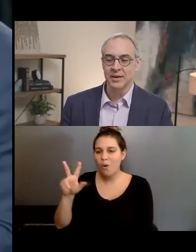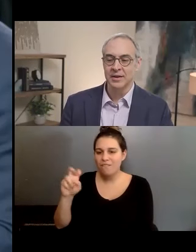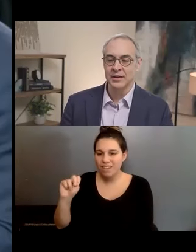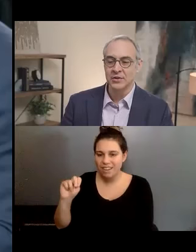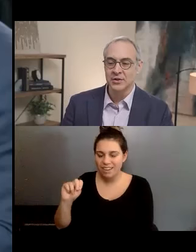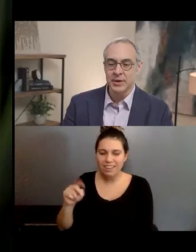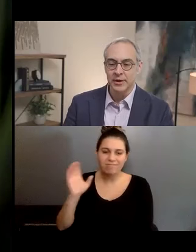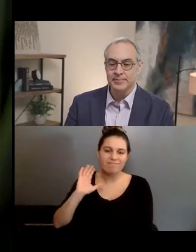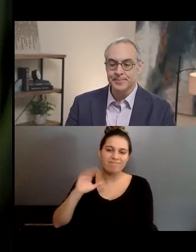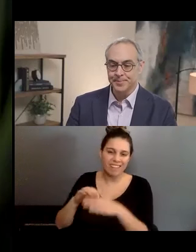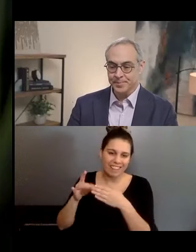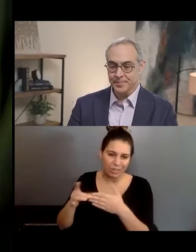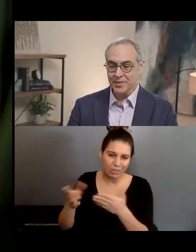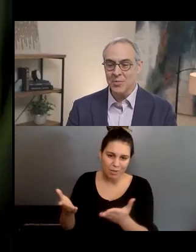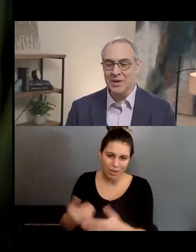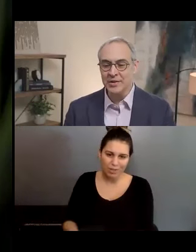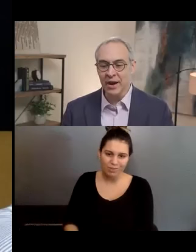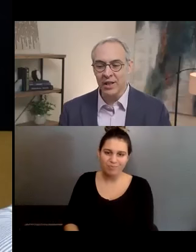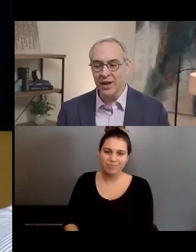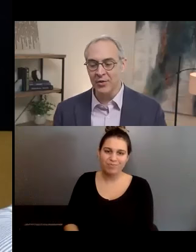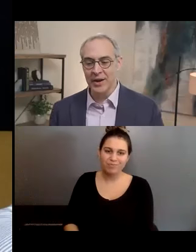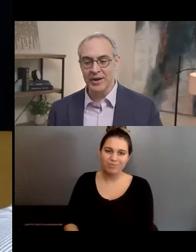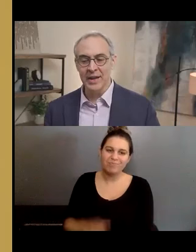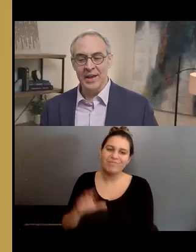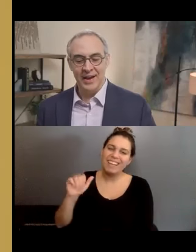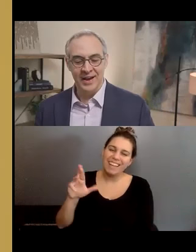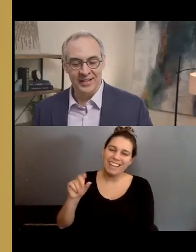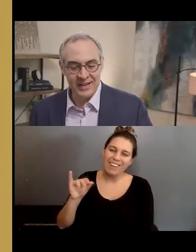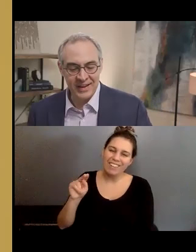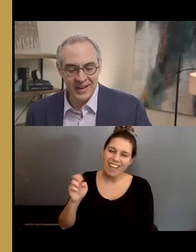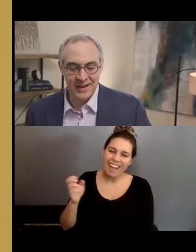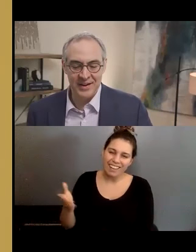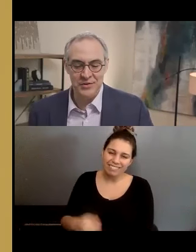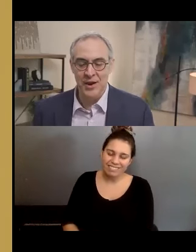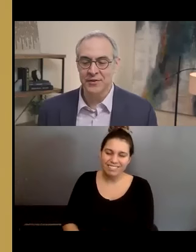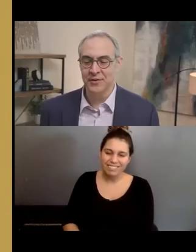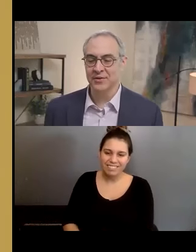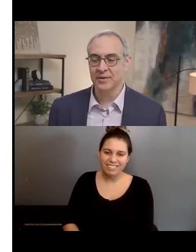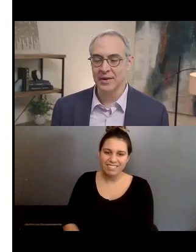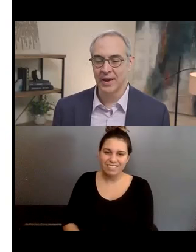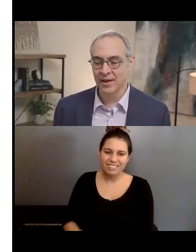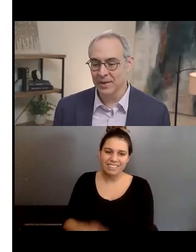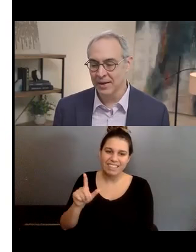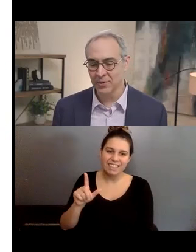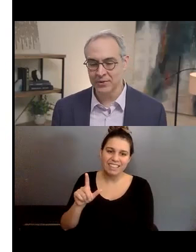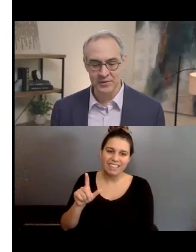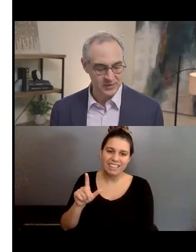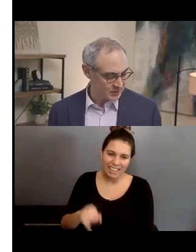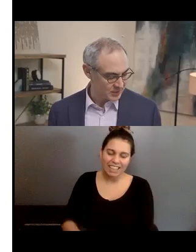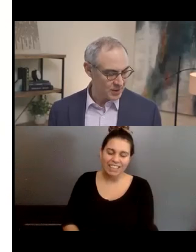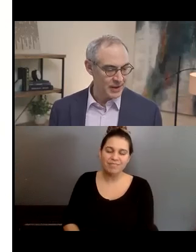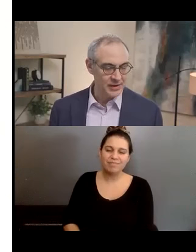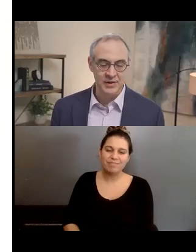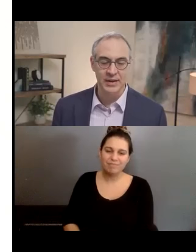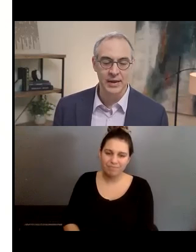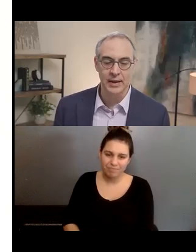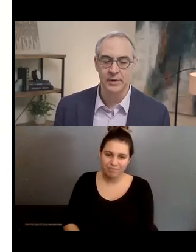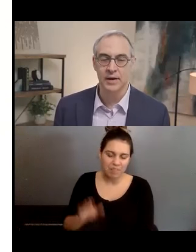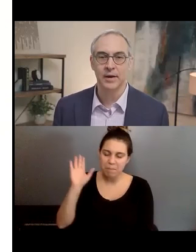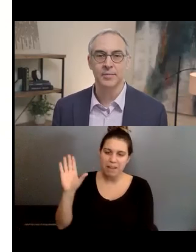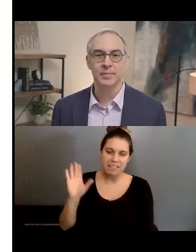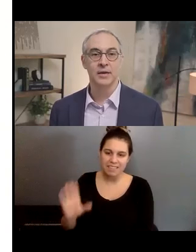be in leadership here. Mentioned Caroline already. Lee Ashrafian was